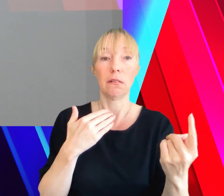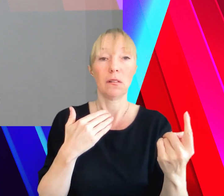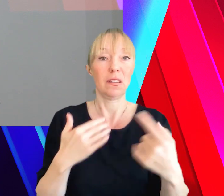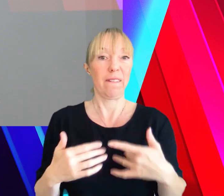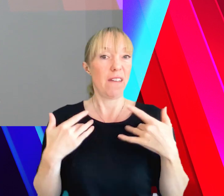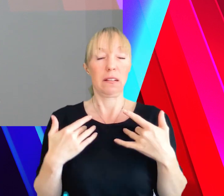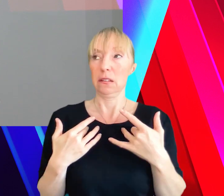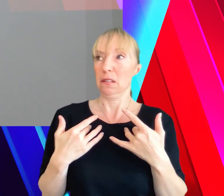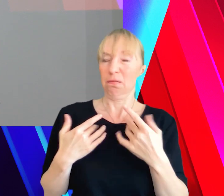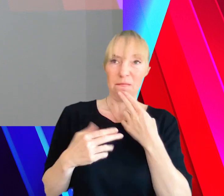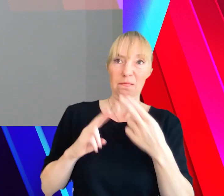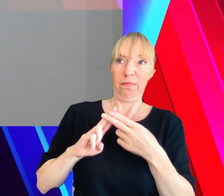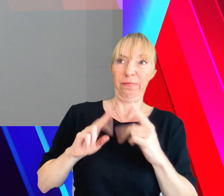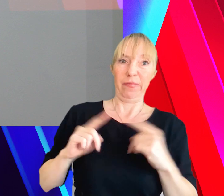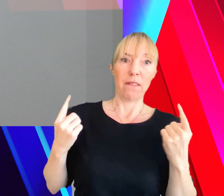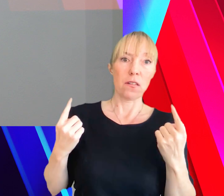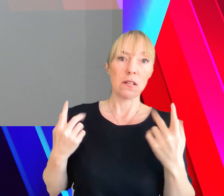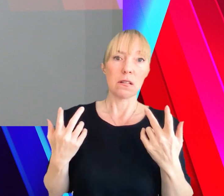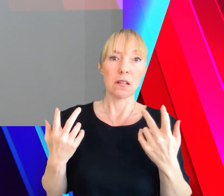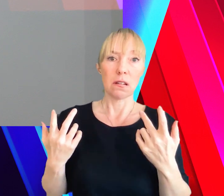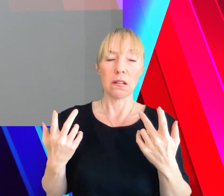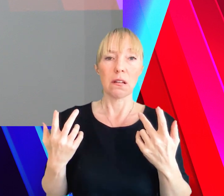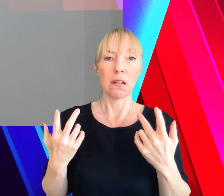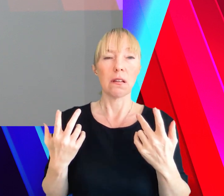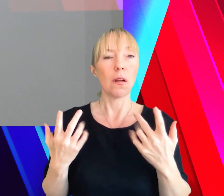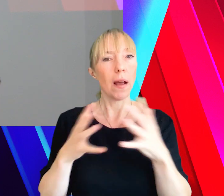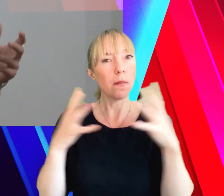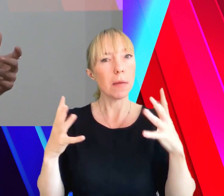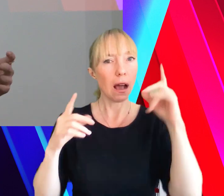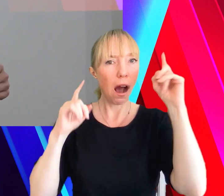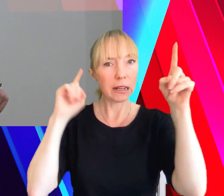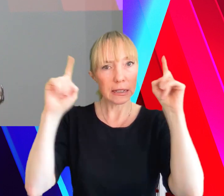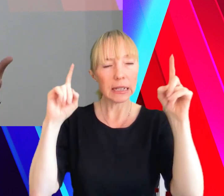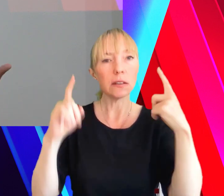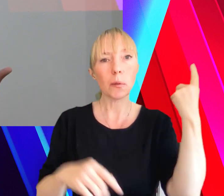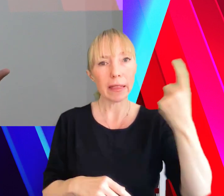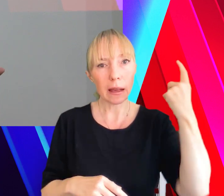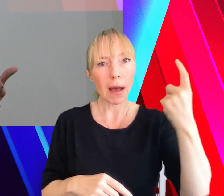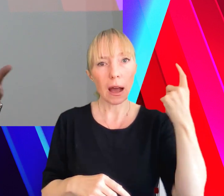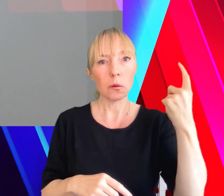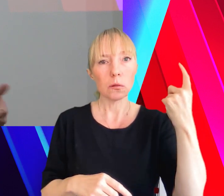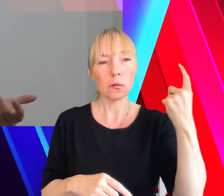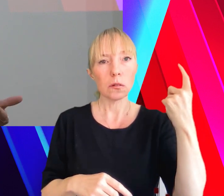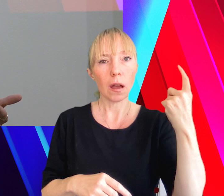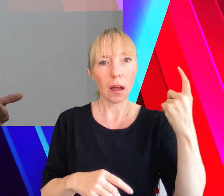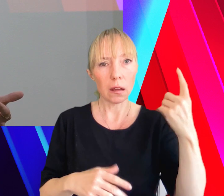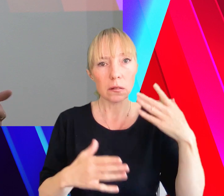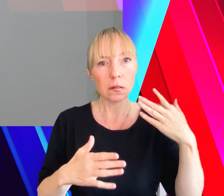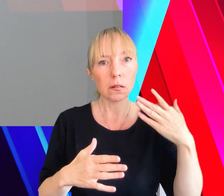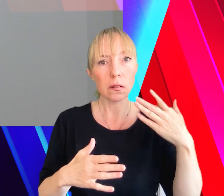felt like he was othered. So this all talks about these big ideas that we think about and that we